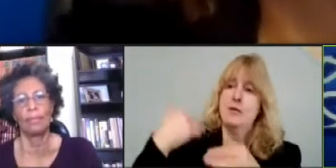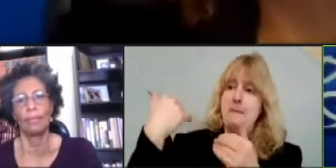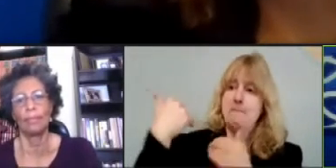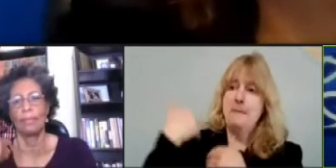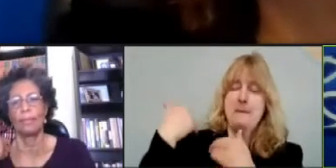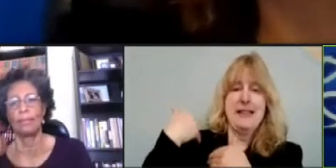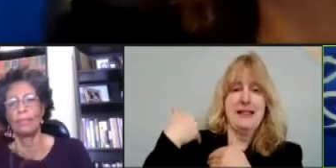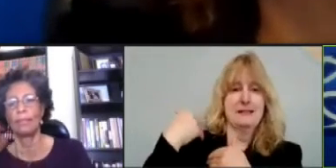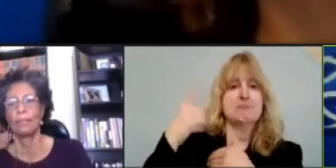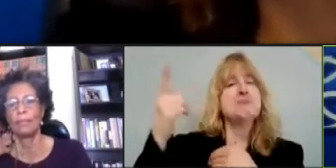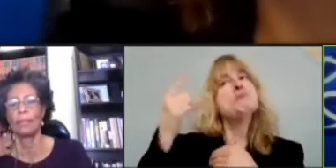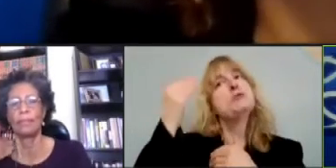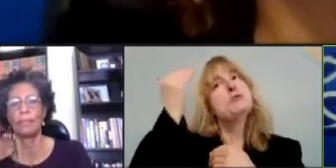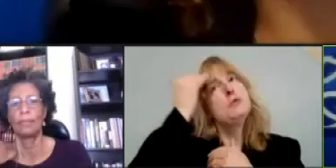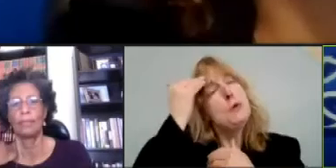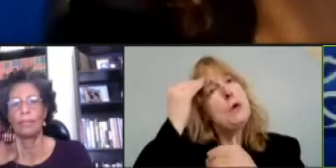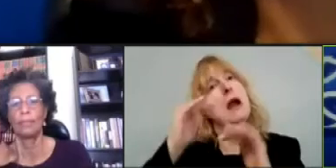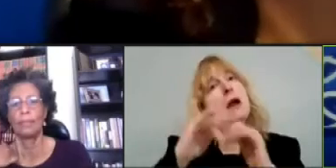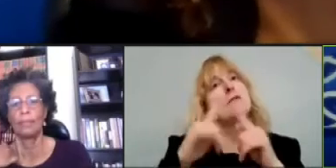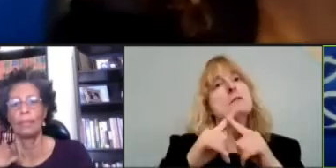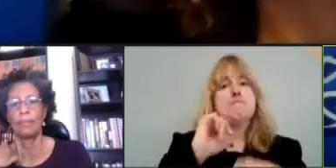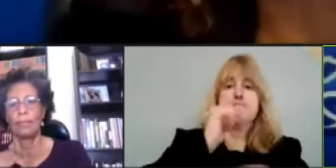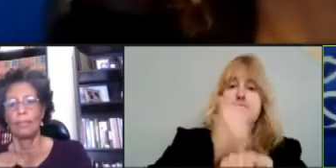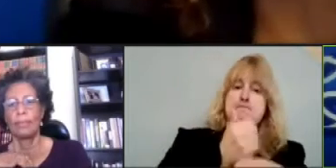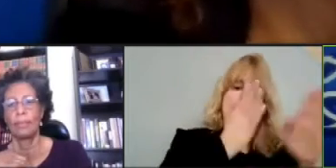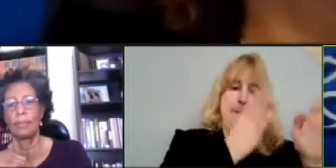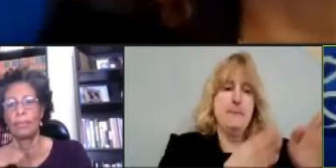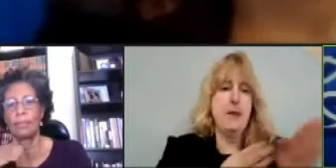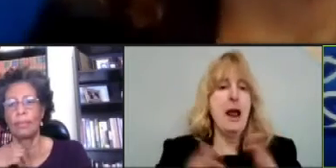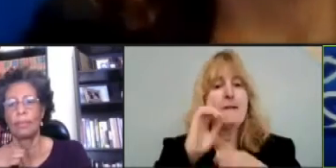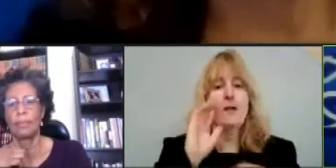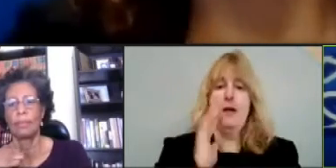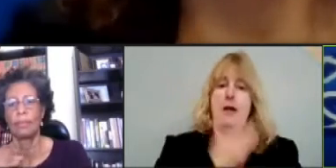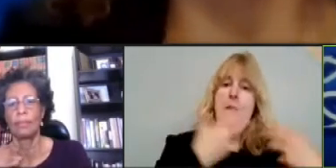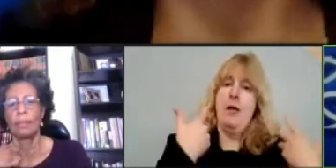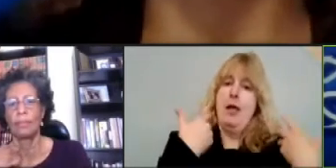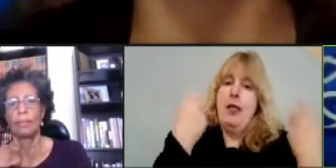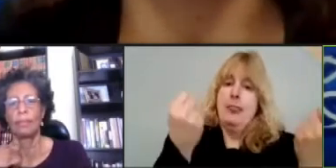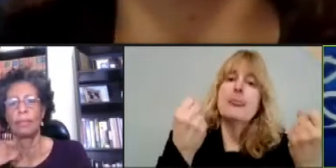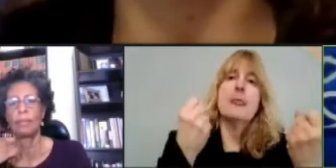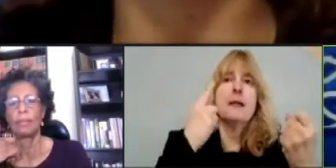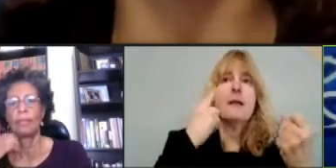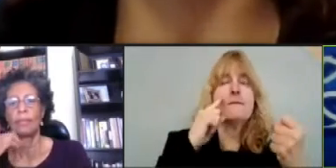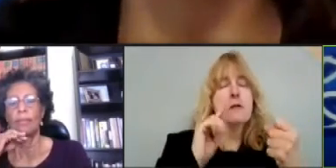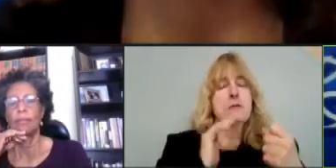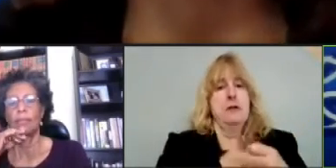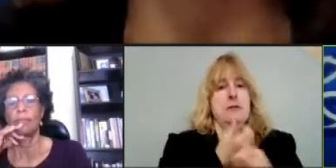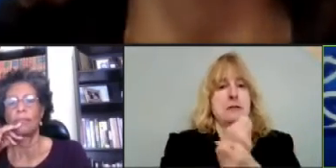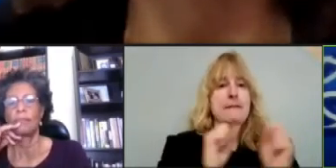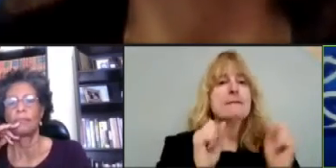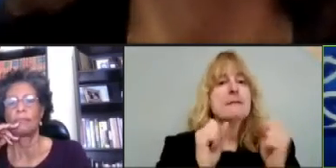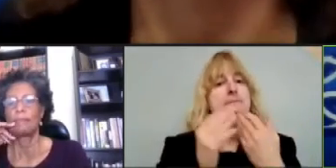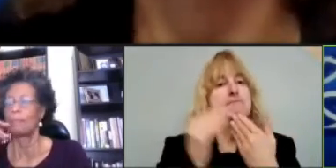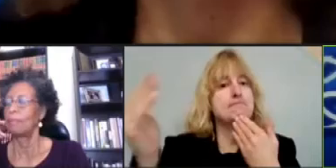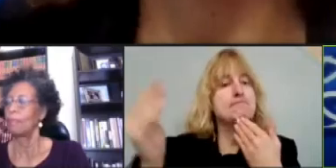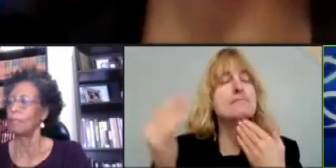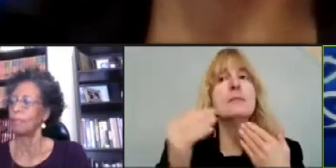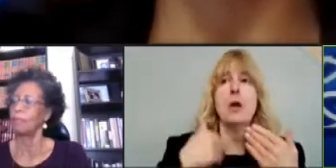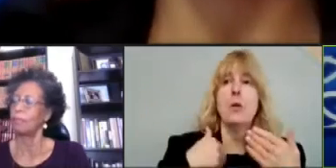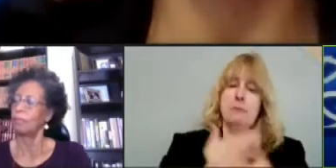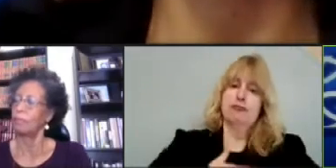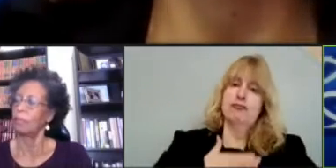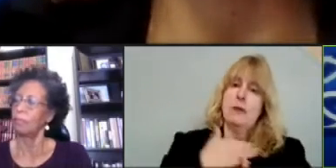together plans for our health and well-being. And so in that context, we're really so pleased to be able to have join us today,